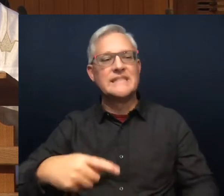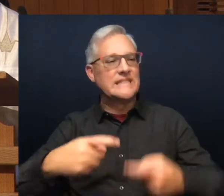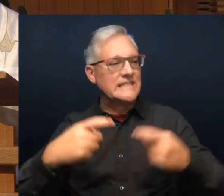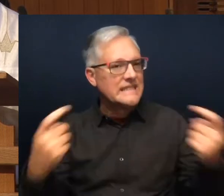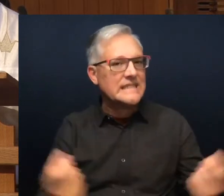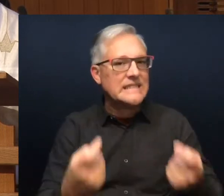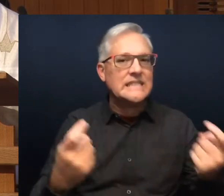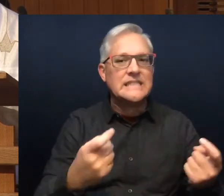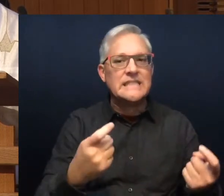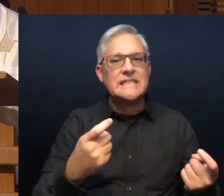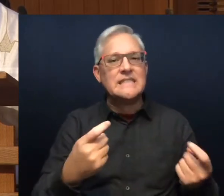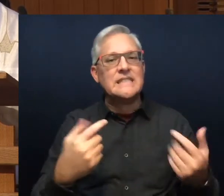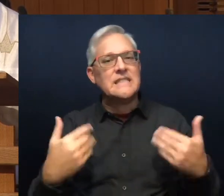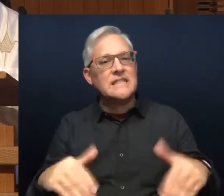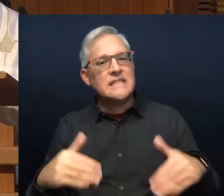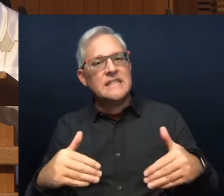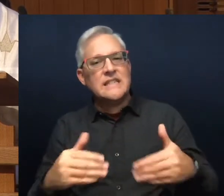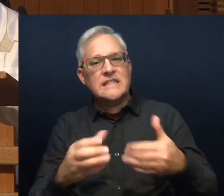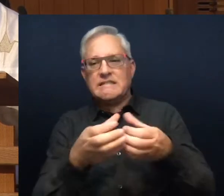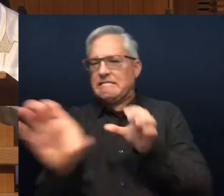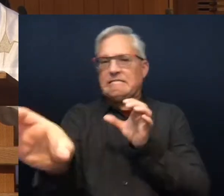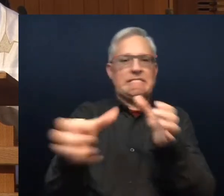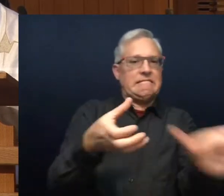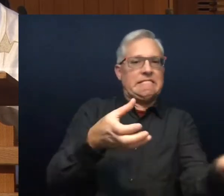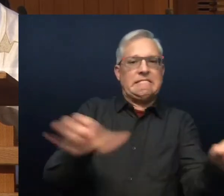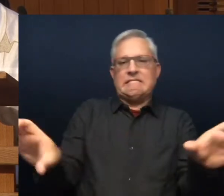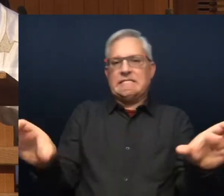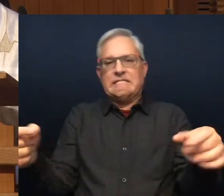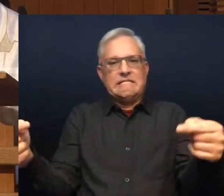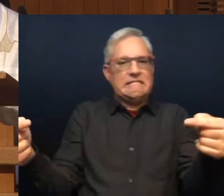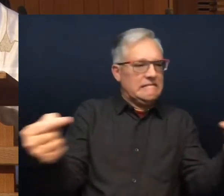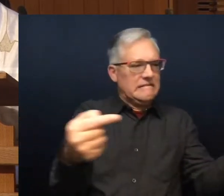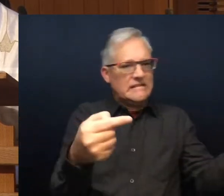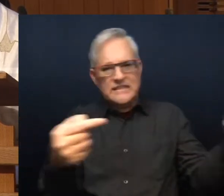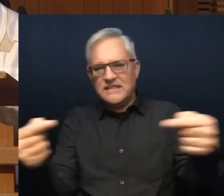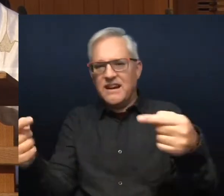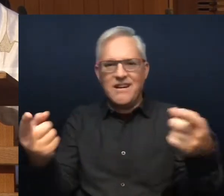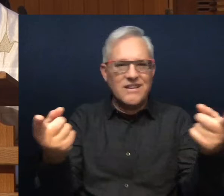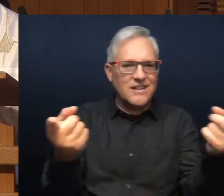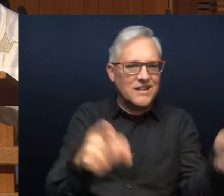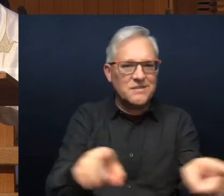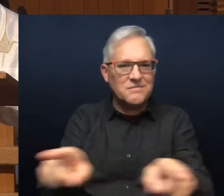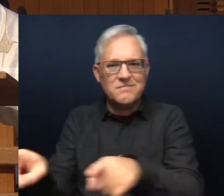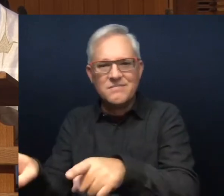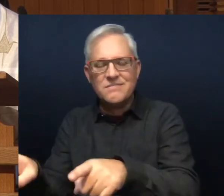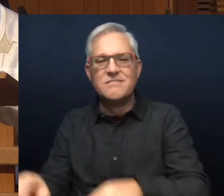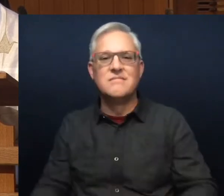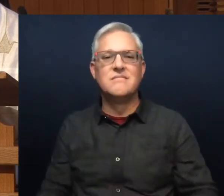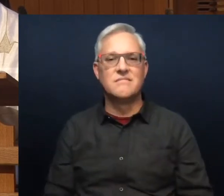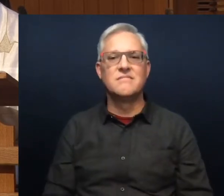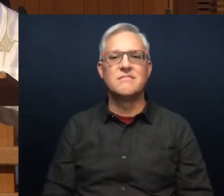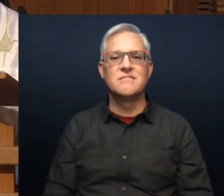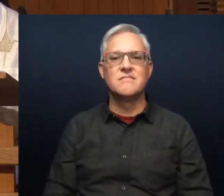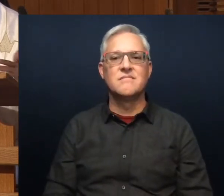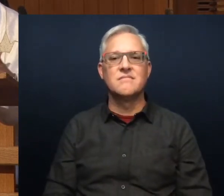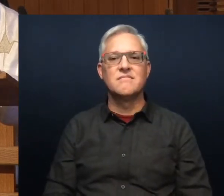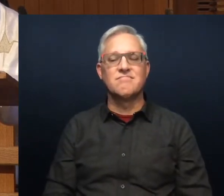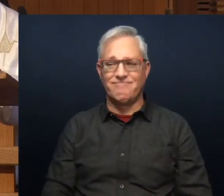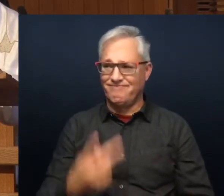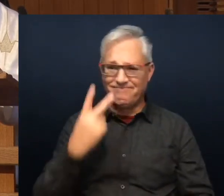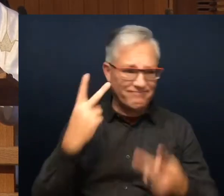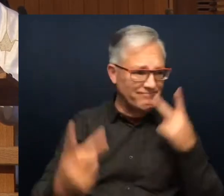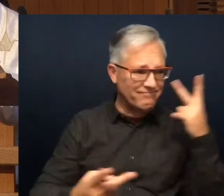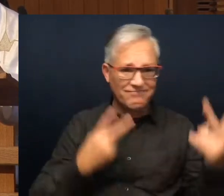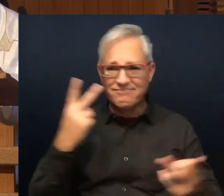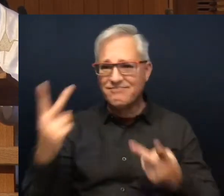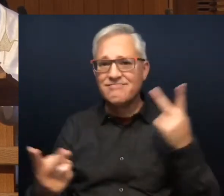for trespasses are committed, divisions form, and animosities fester. We